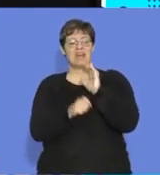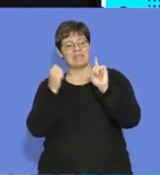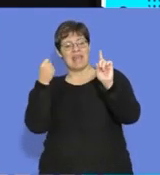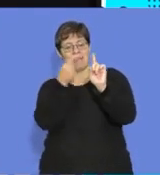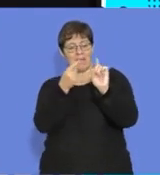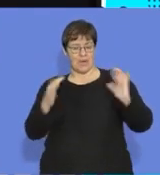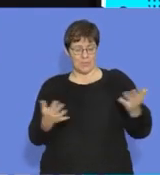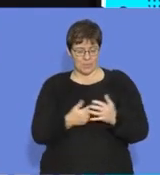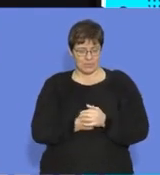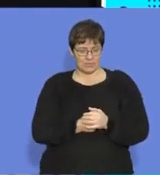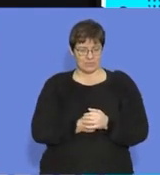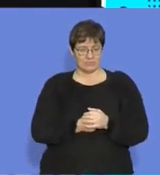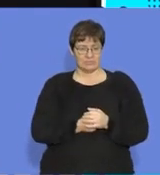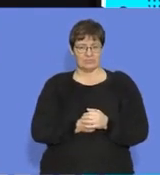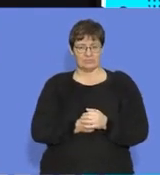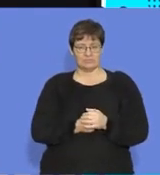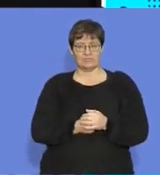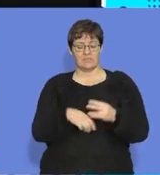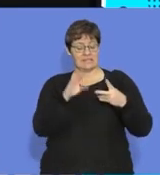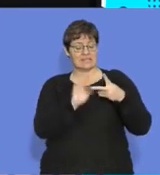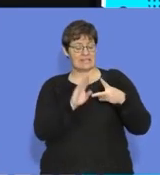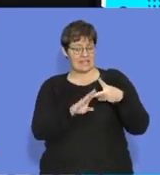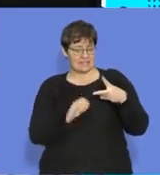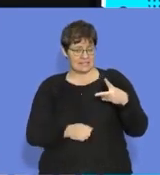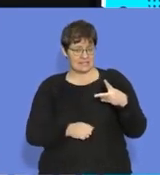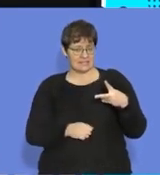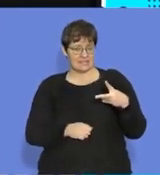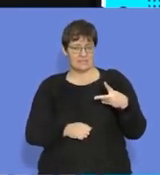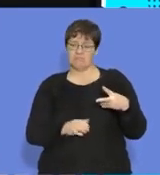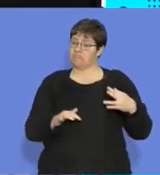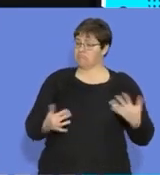aim. Then the second question is,